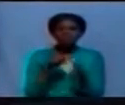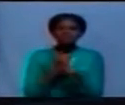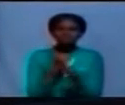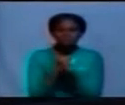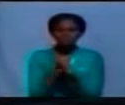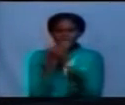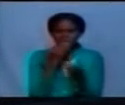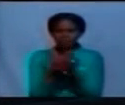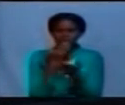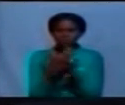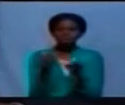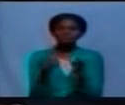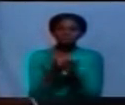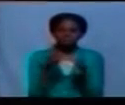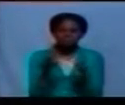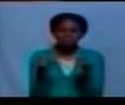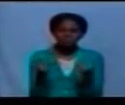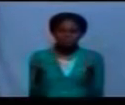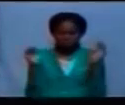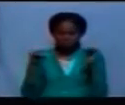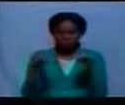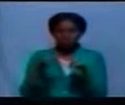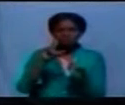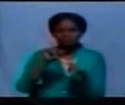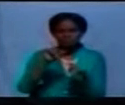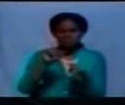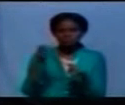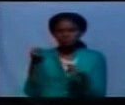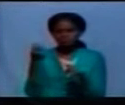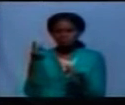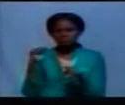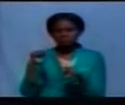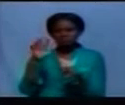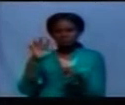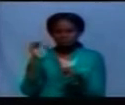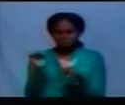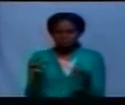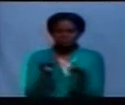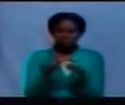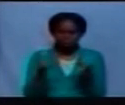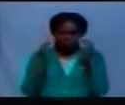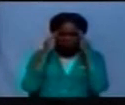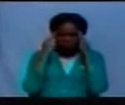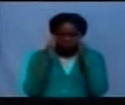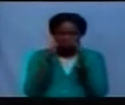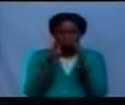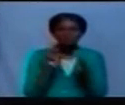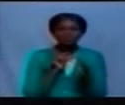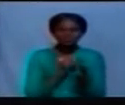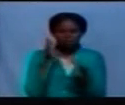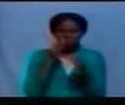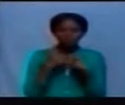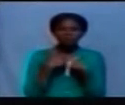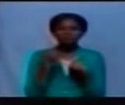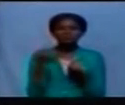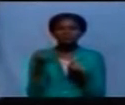inflation skyrocketing. So where inflation has dropped from 20 to 12.5%, and the initial forecast was that we're going to go into single